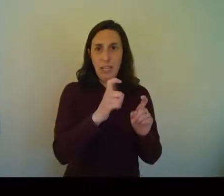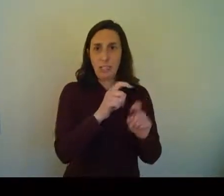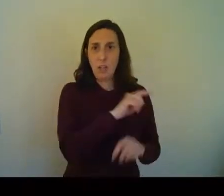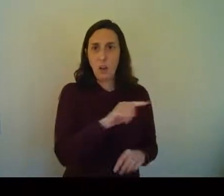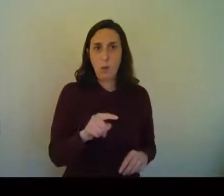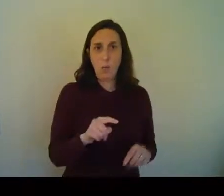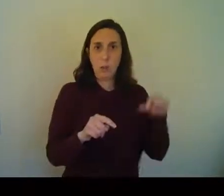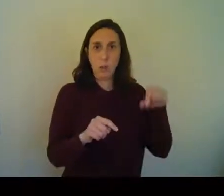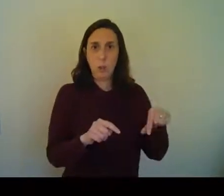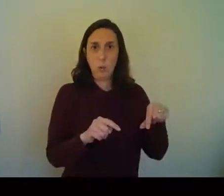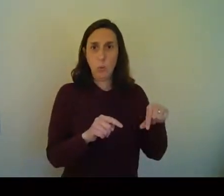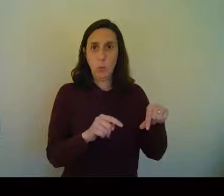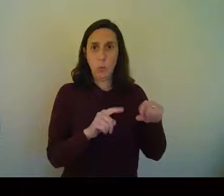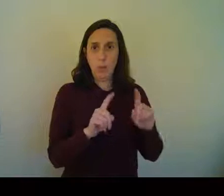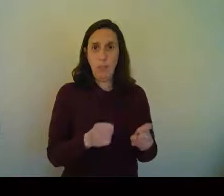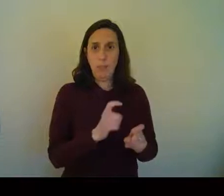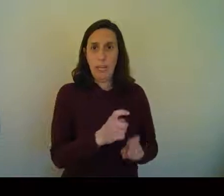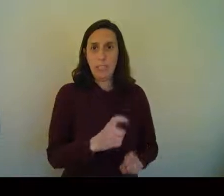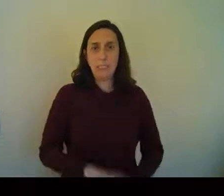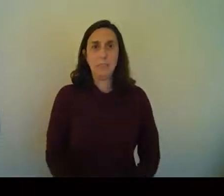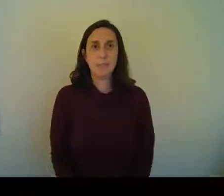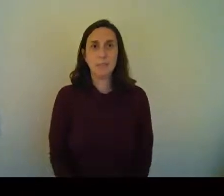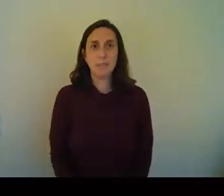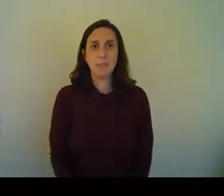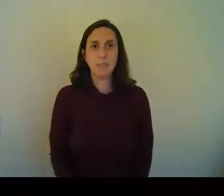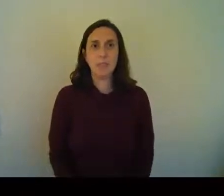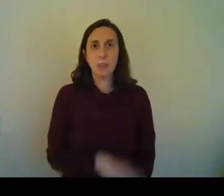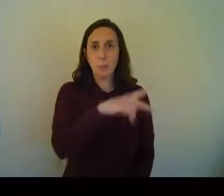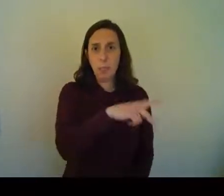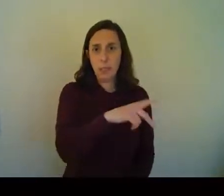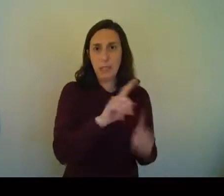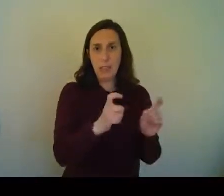So p of x is 2x minus 1,